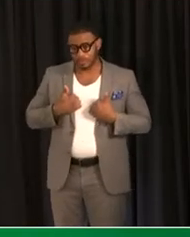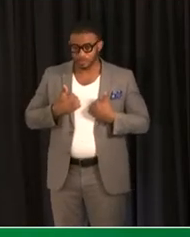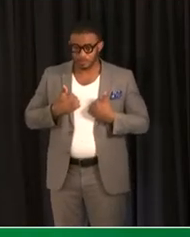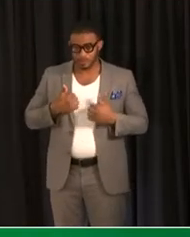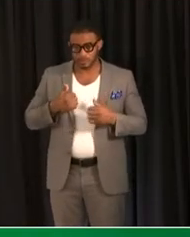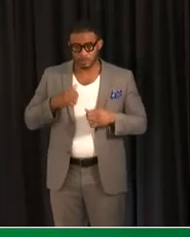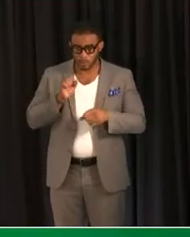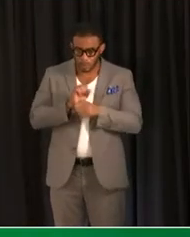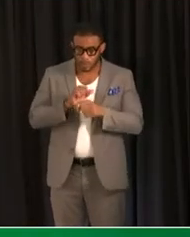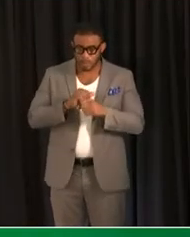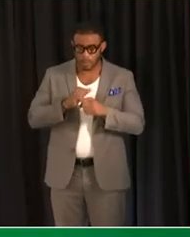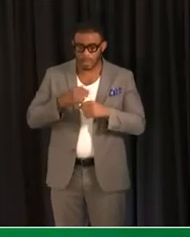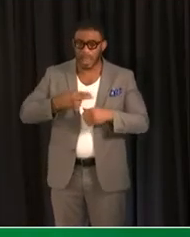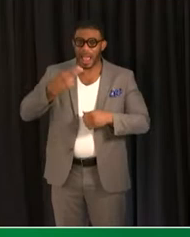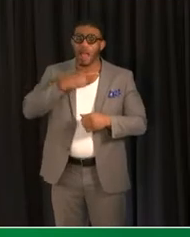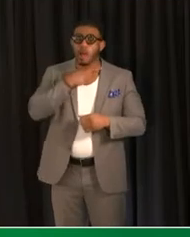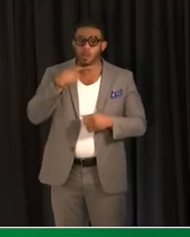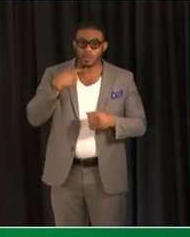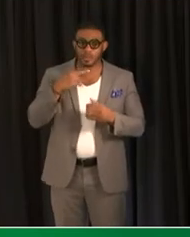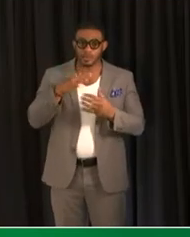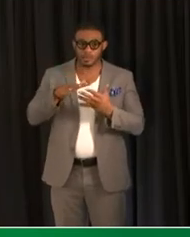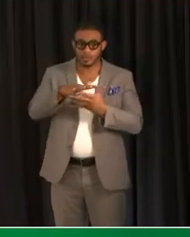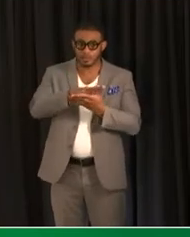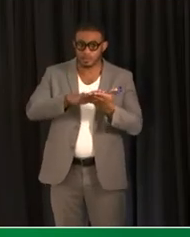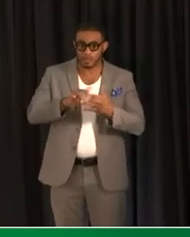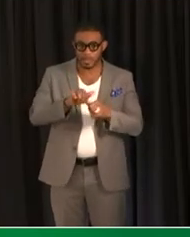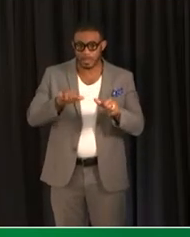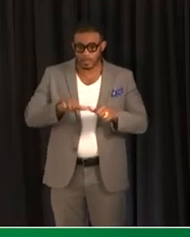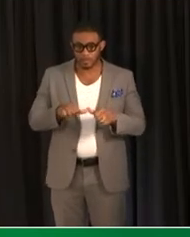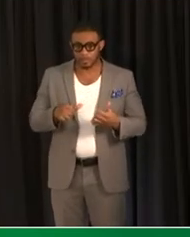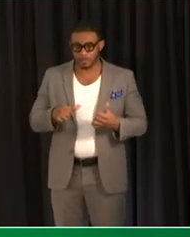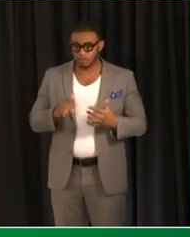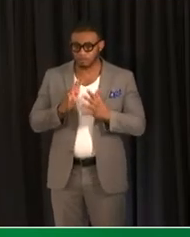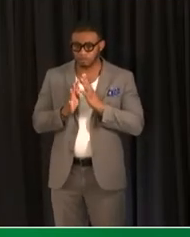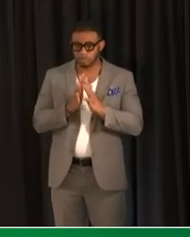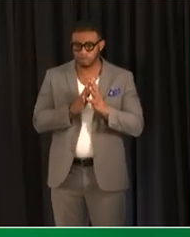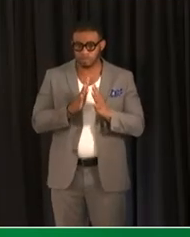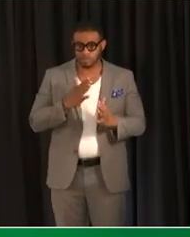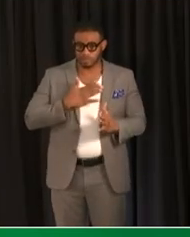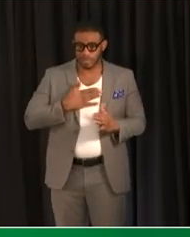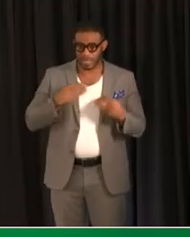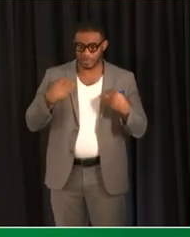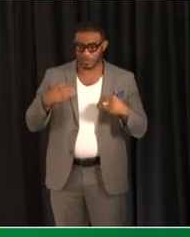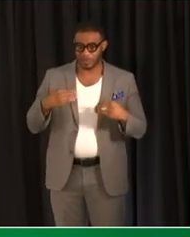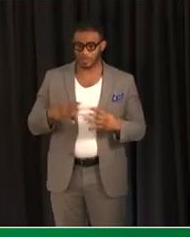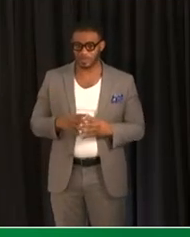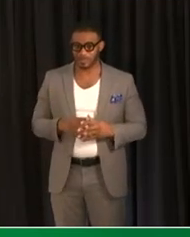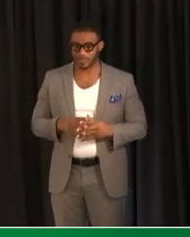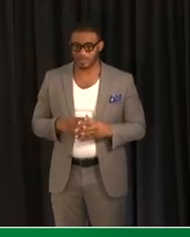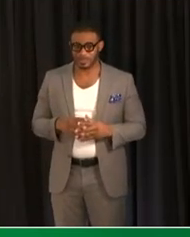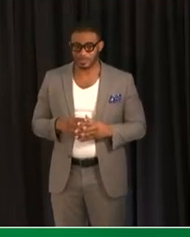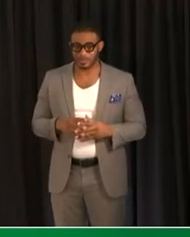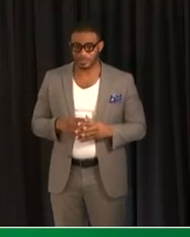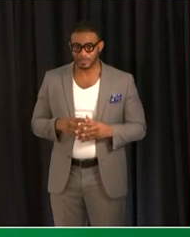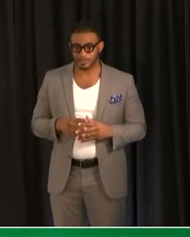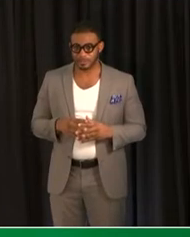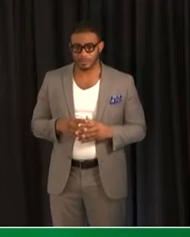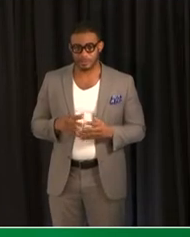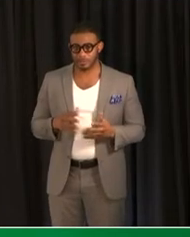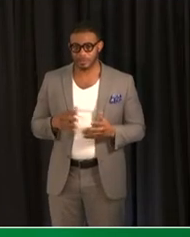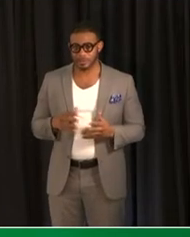and work in a high-risk area, ella no permitía que yo me llevara a mi hija a mi